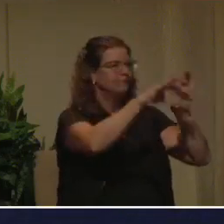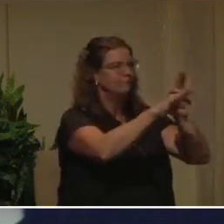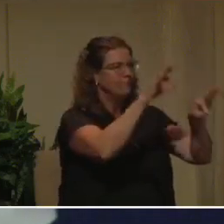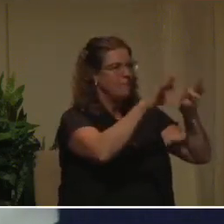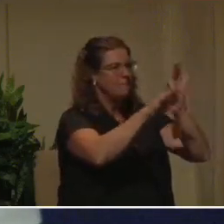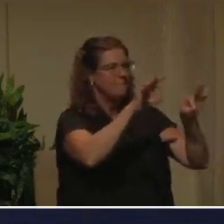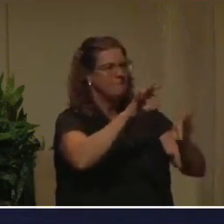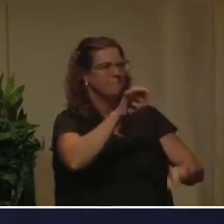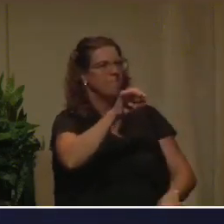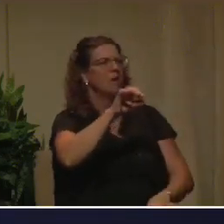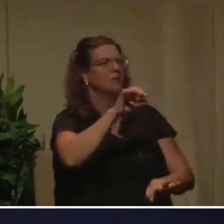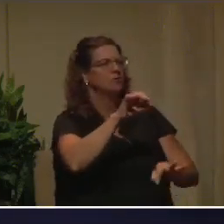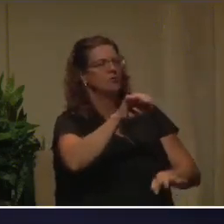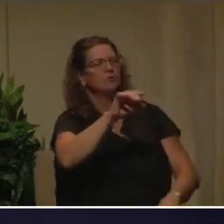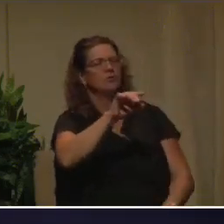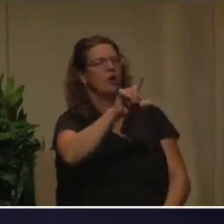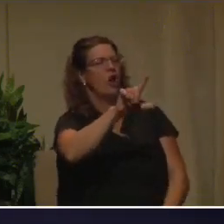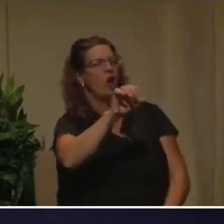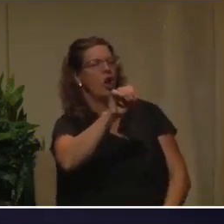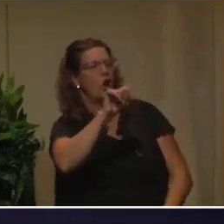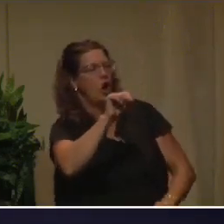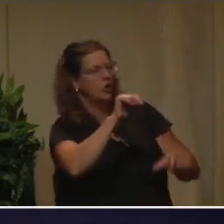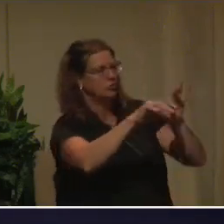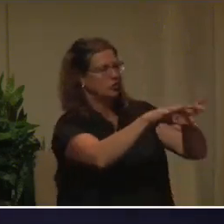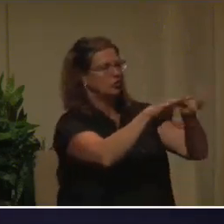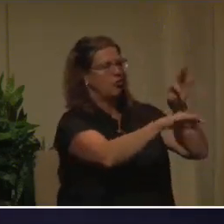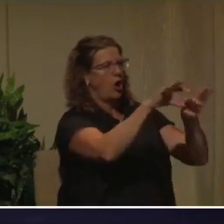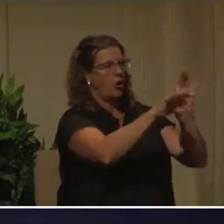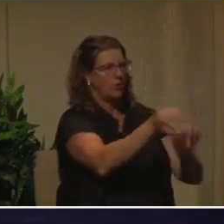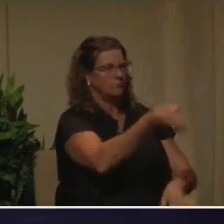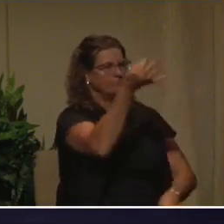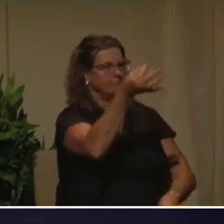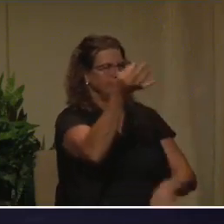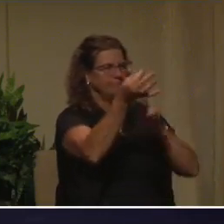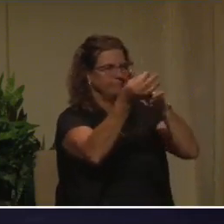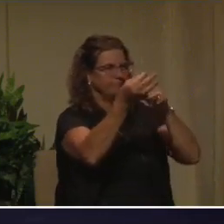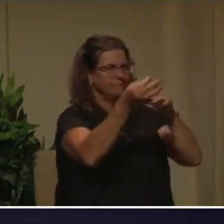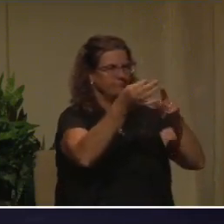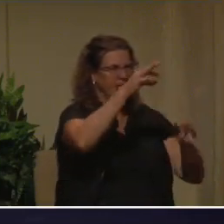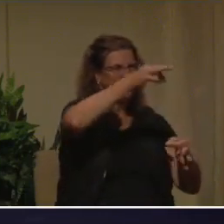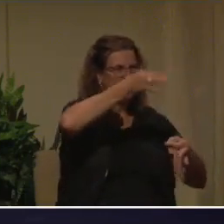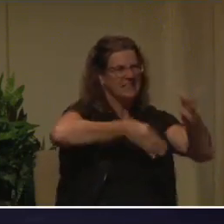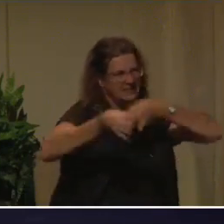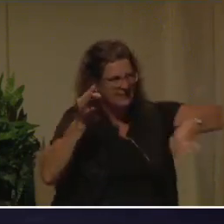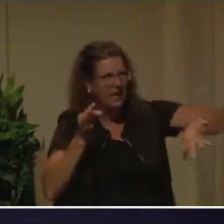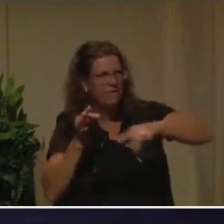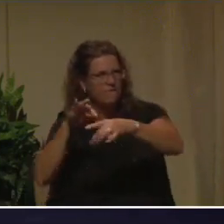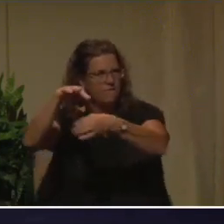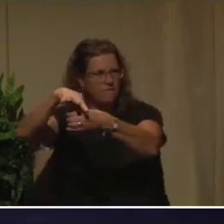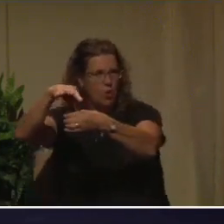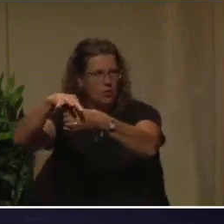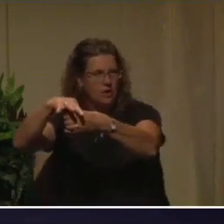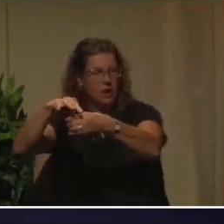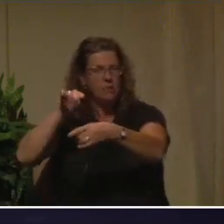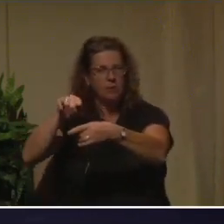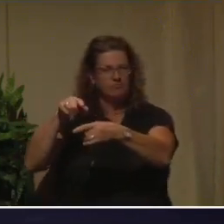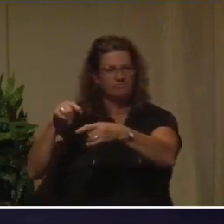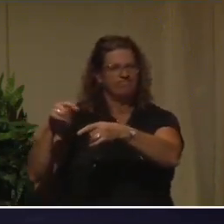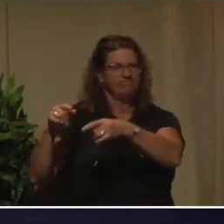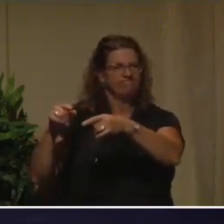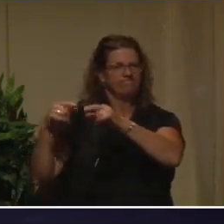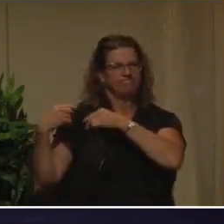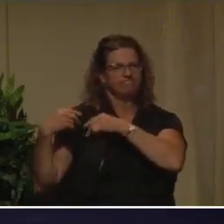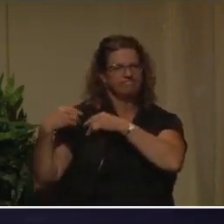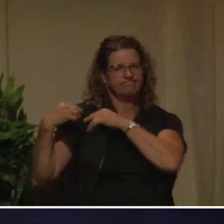a decision. We would have to change our church constitution to do something like that. So we're still voting the way we always have in these